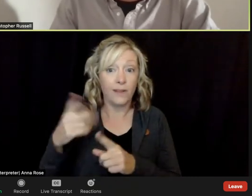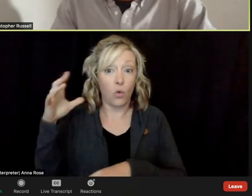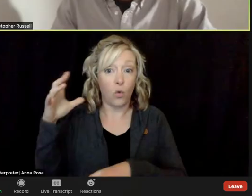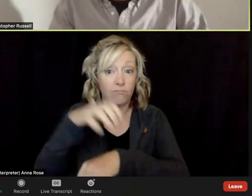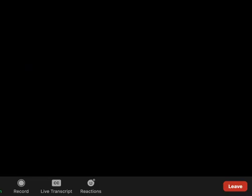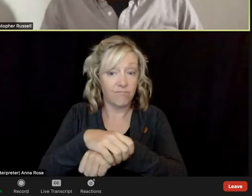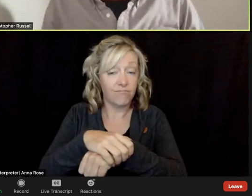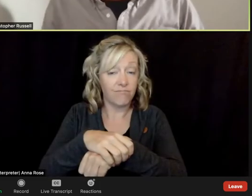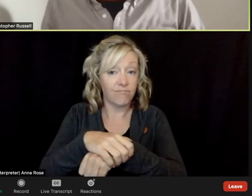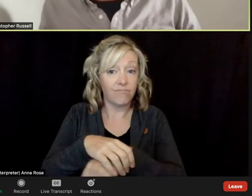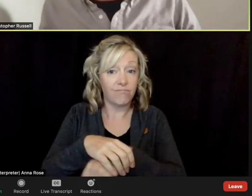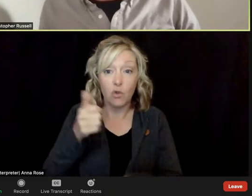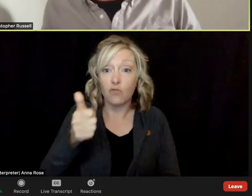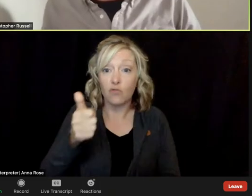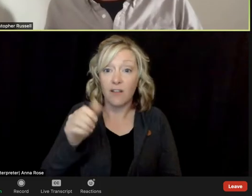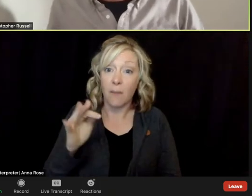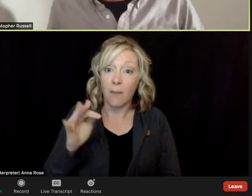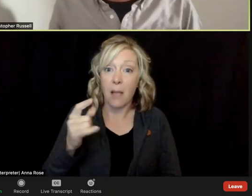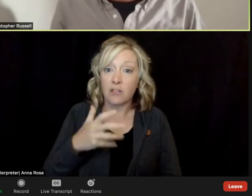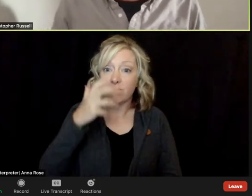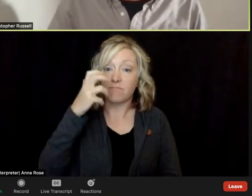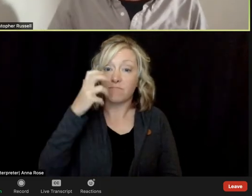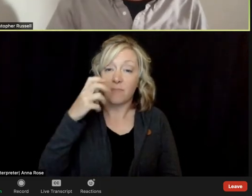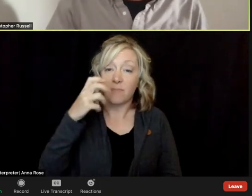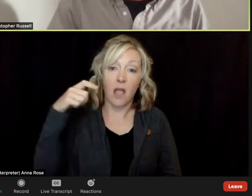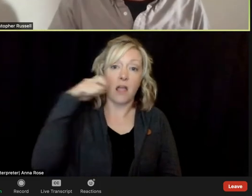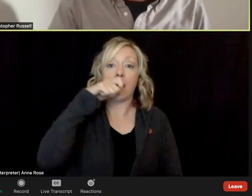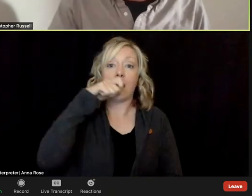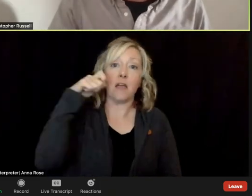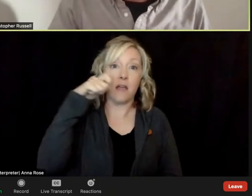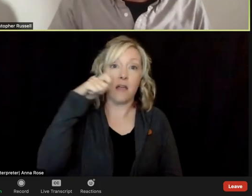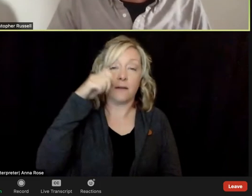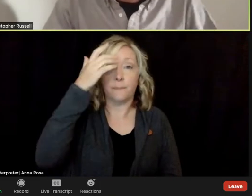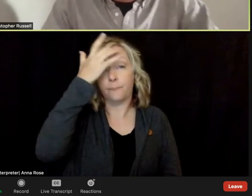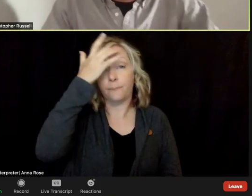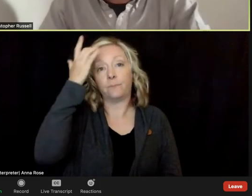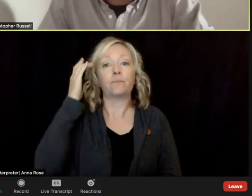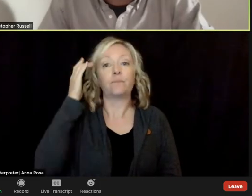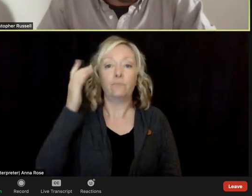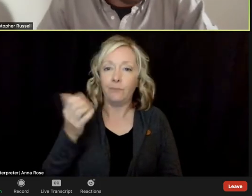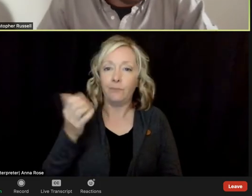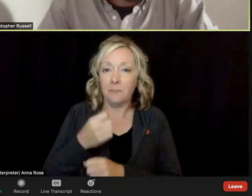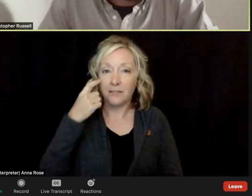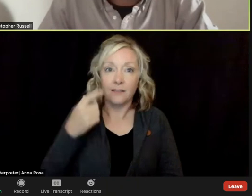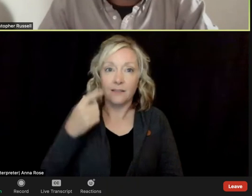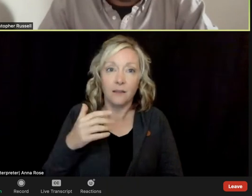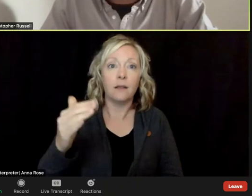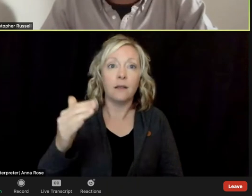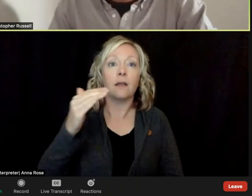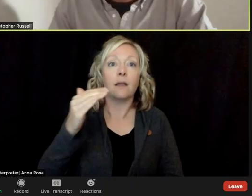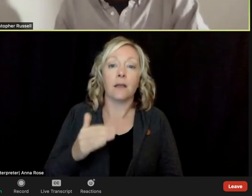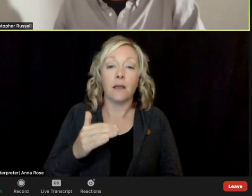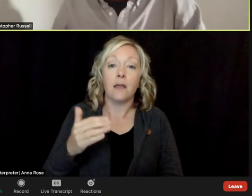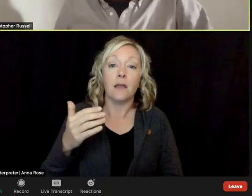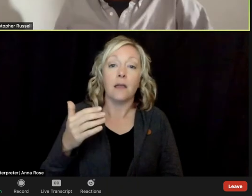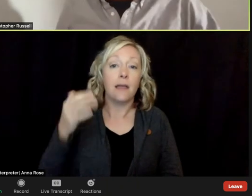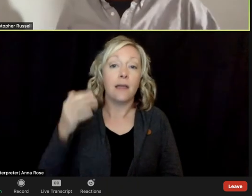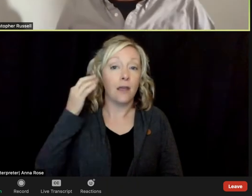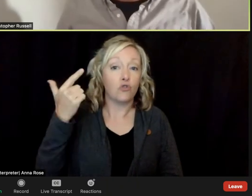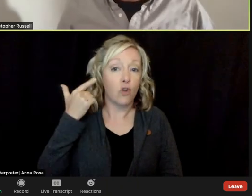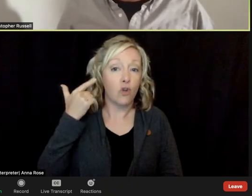somebody hand over hand toothbrushes them? So not surprising. And then there's hair drying, which is